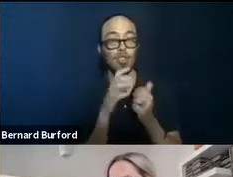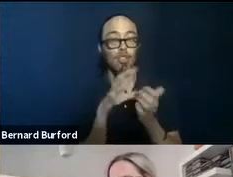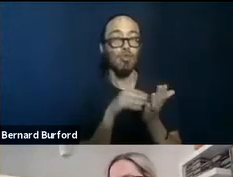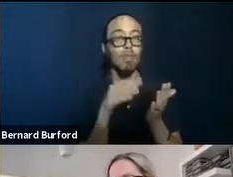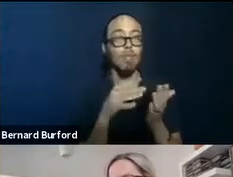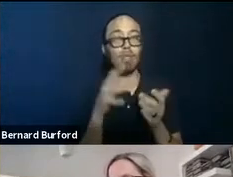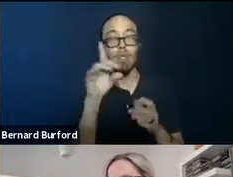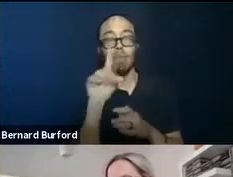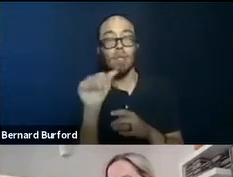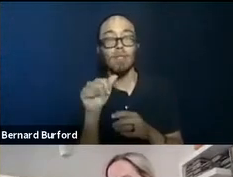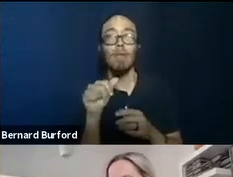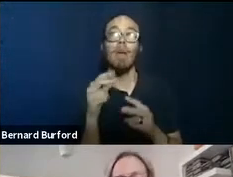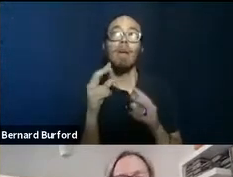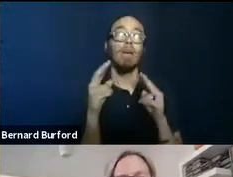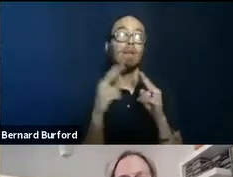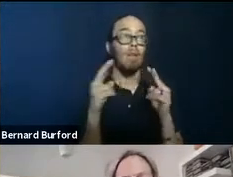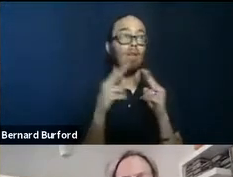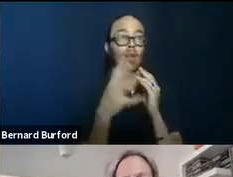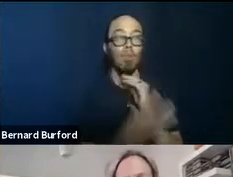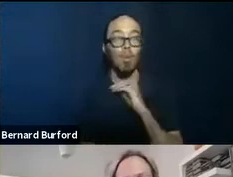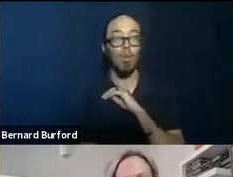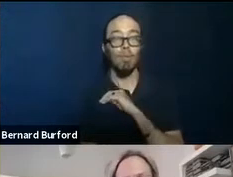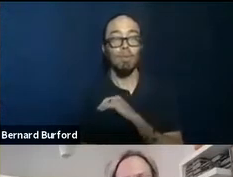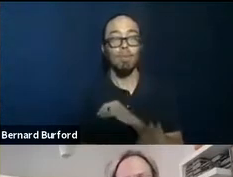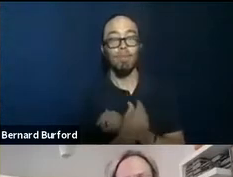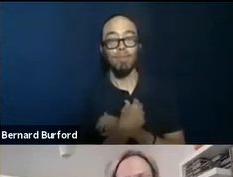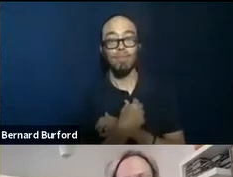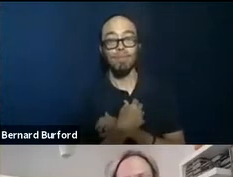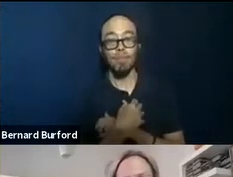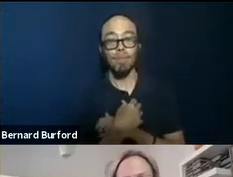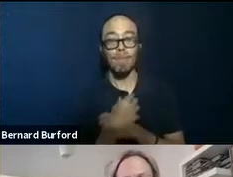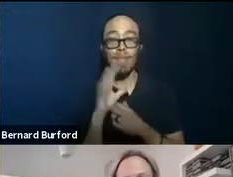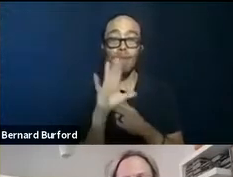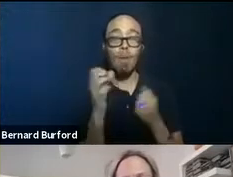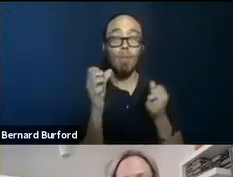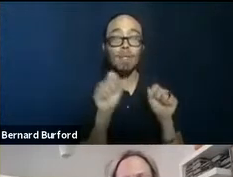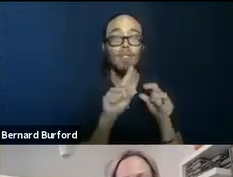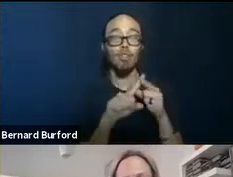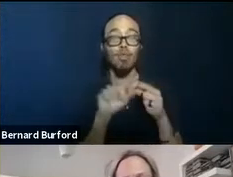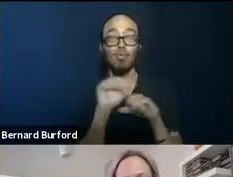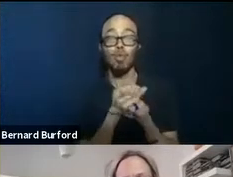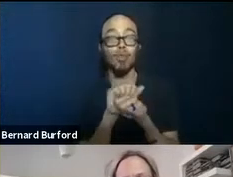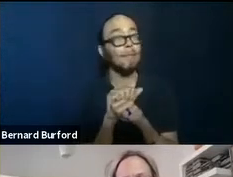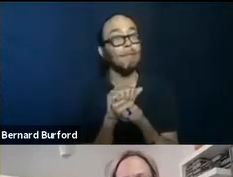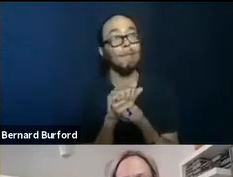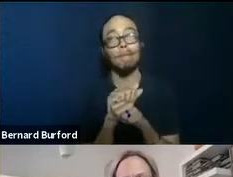limitation of accessibility to job or to work, they have suffered from